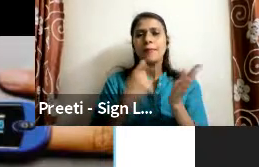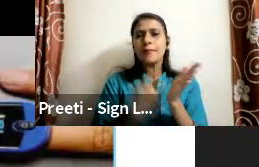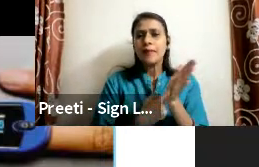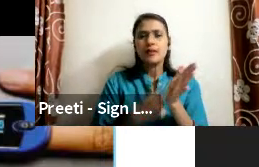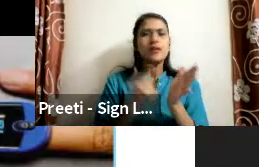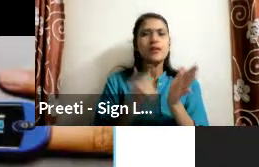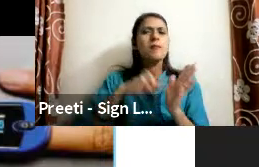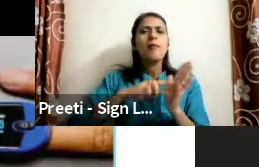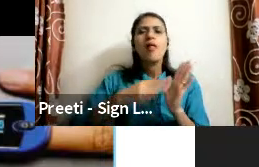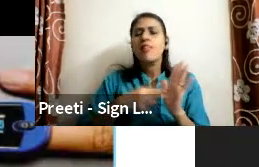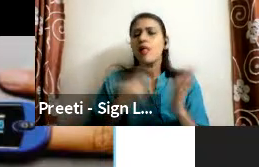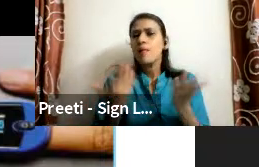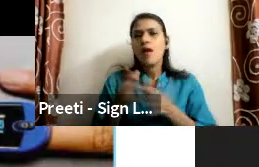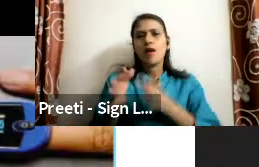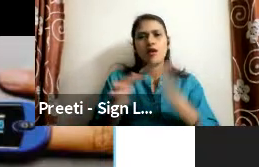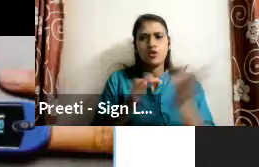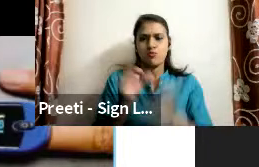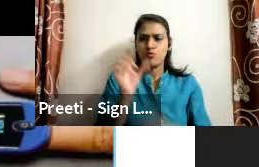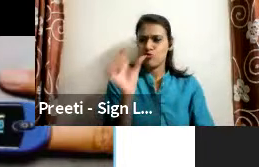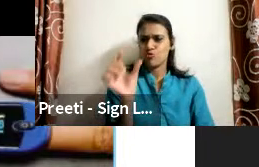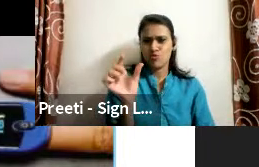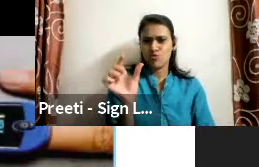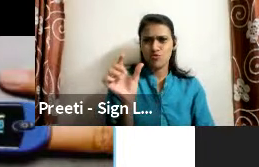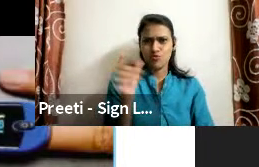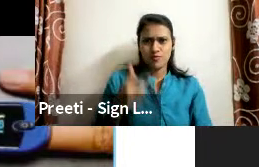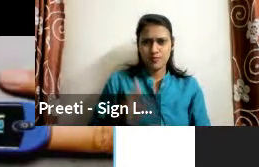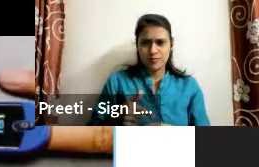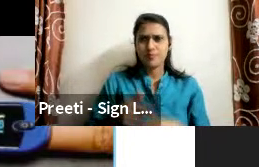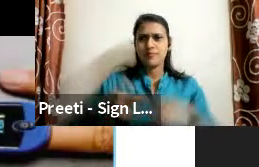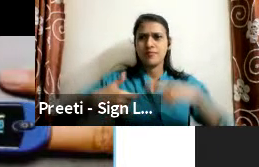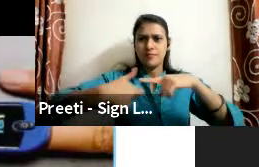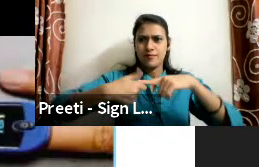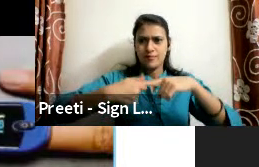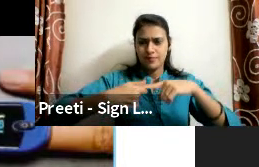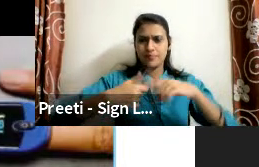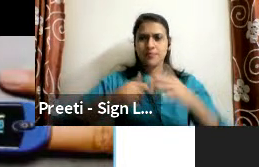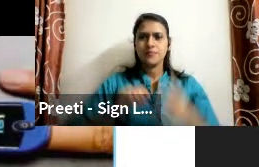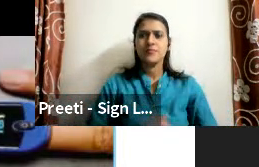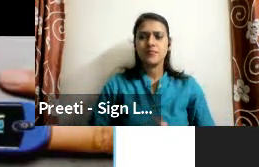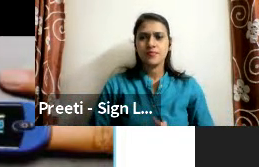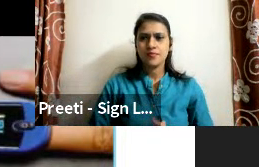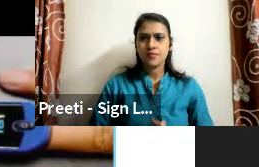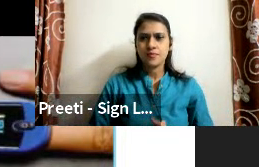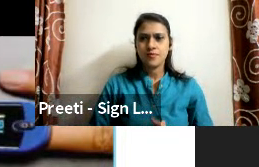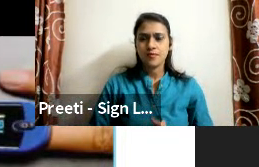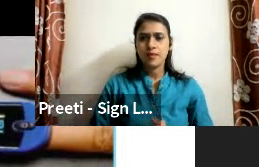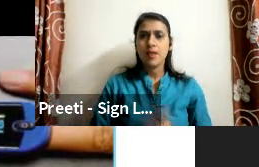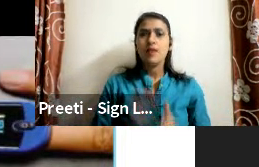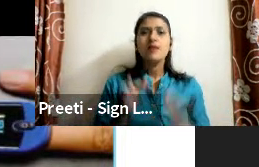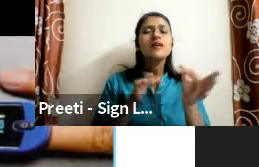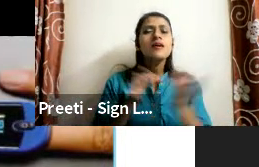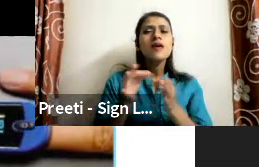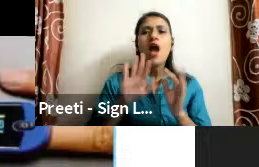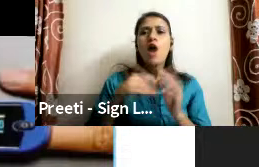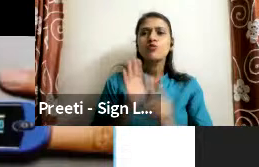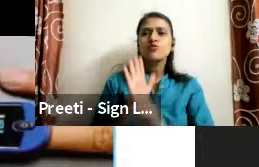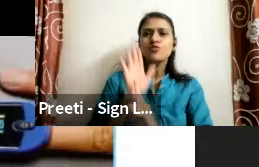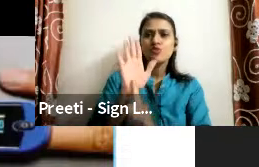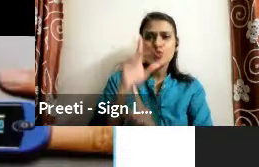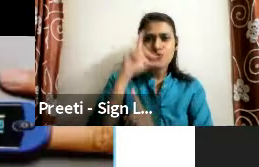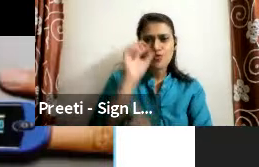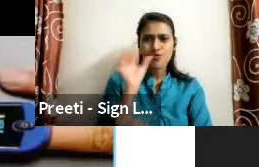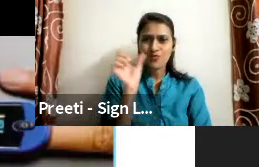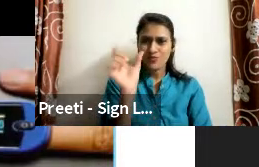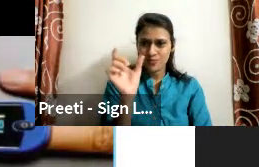around 2-3 inches size. So what you do with it, it's shown in the diagram. You switch it